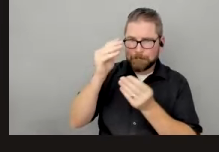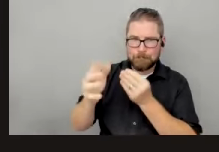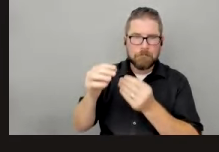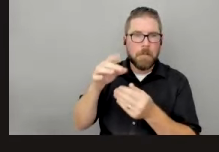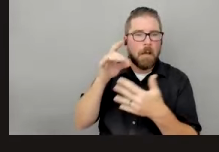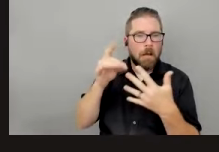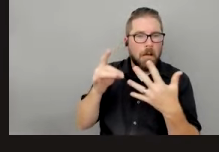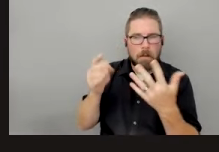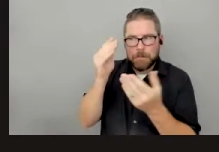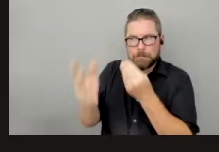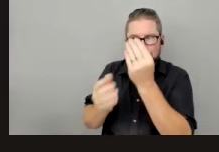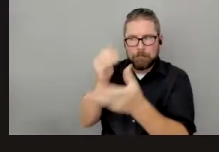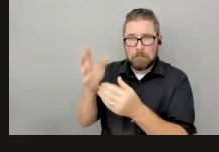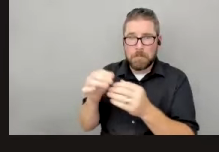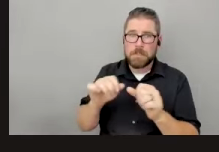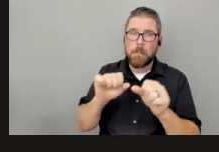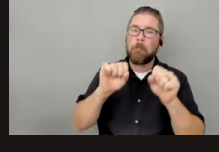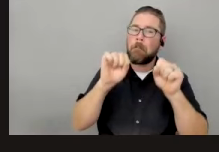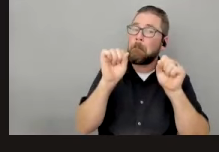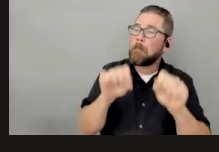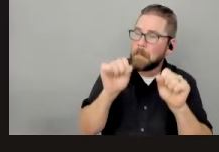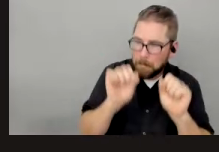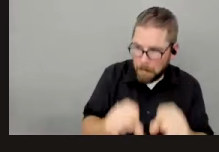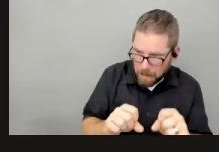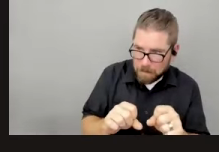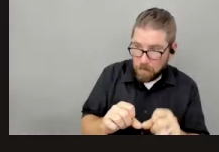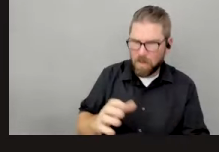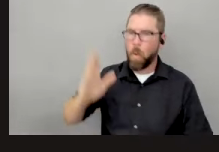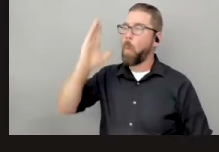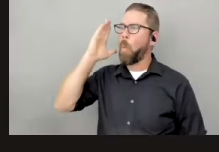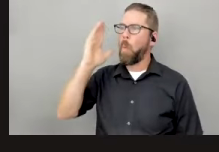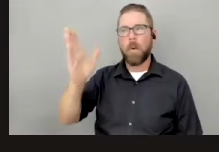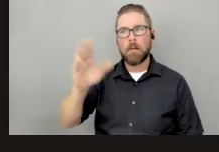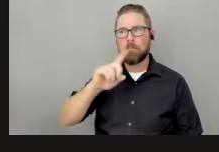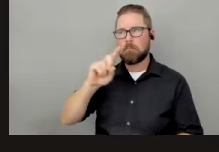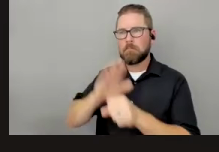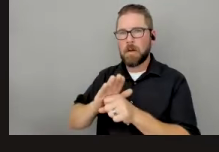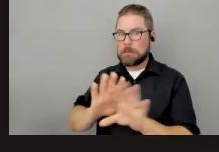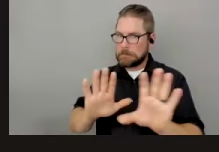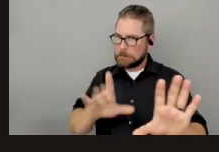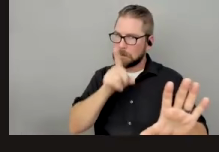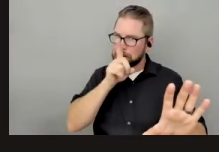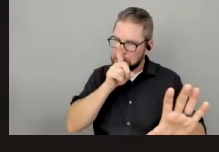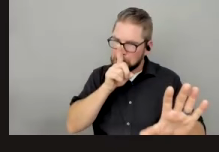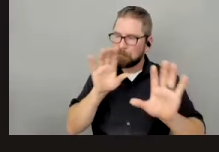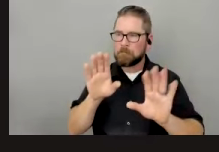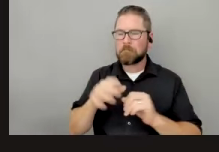these are possibilities, not necessarily that, it's going to happen, right? Because we never know, right? Because sometimes students ask for like, oh, I need